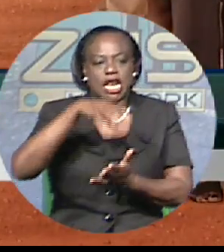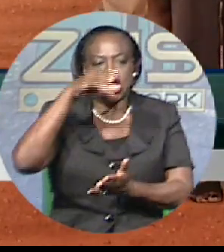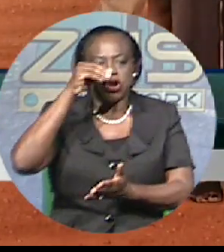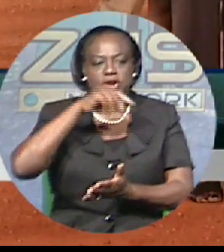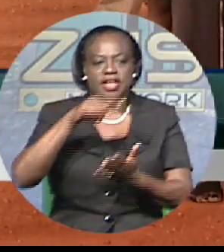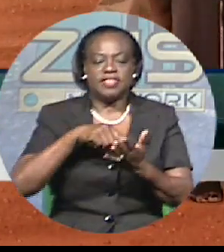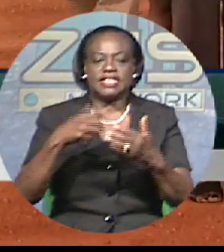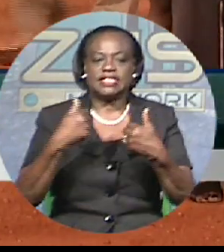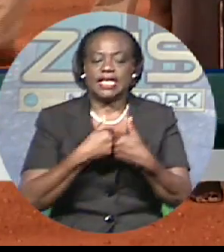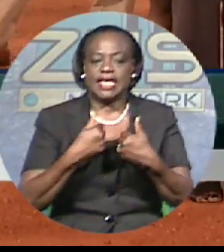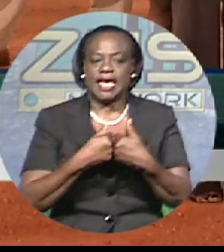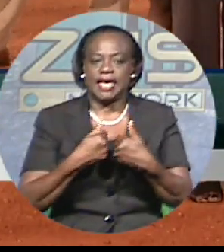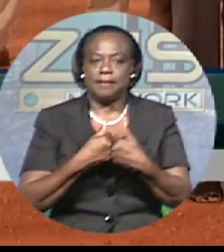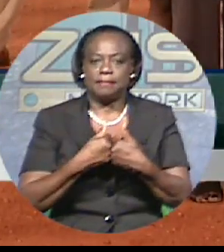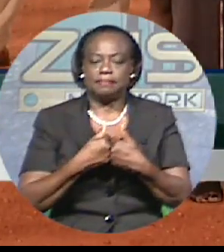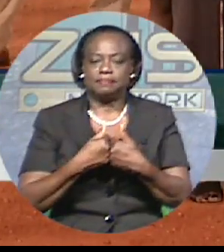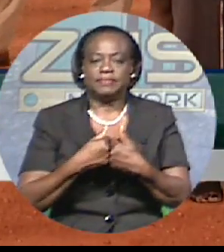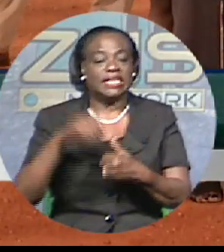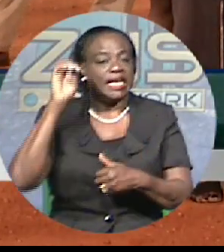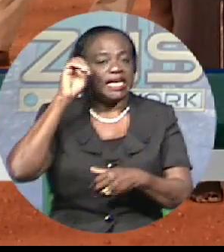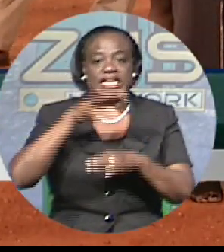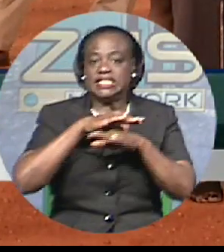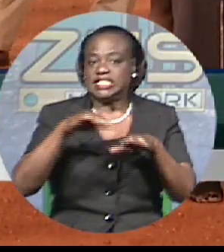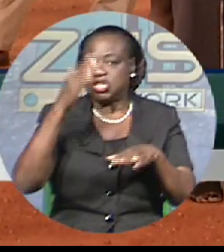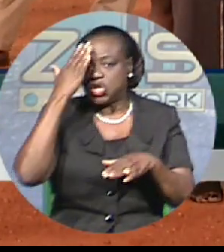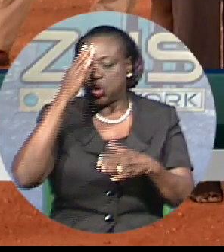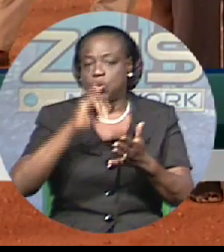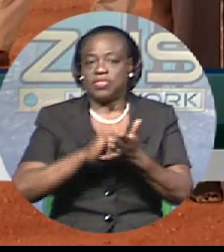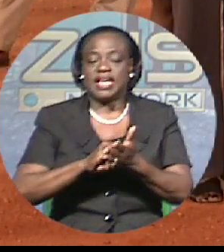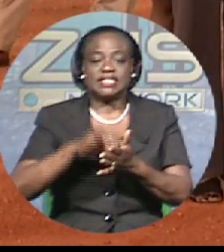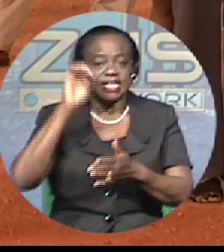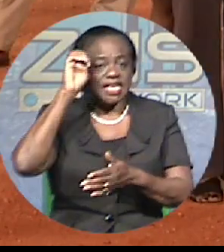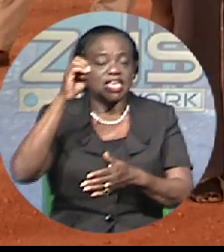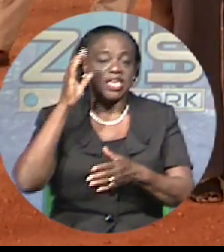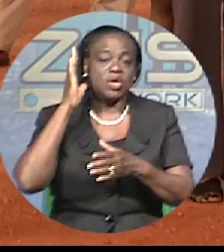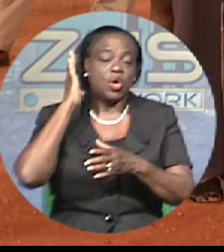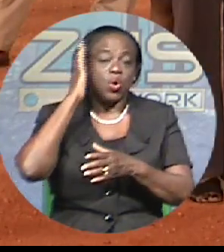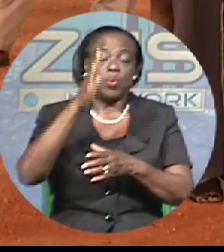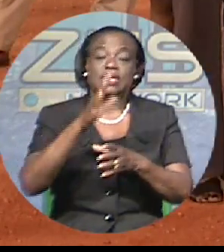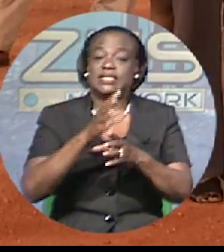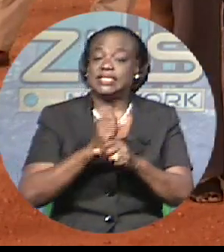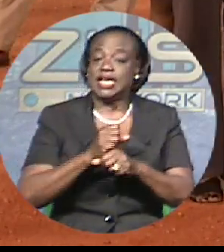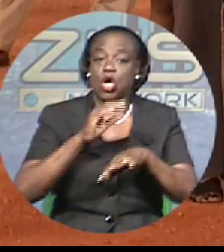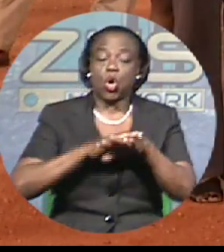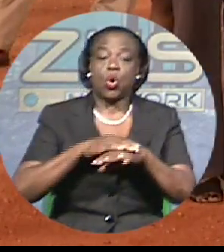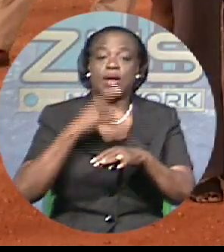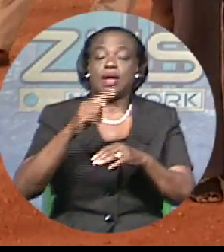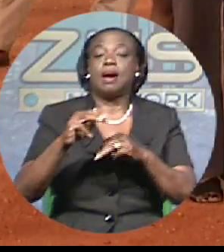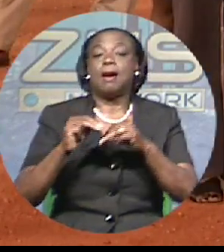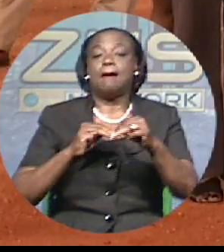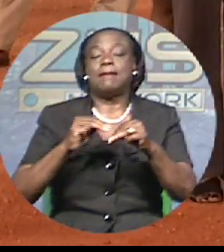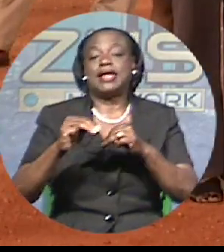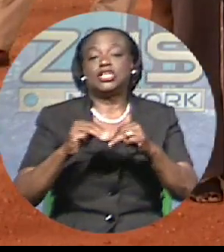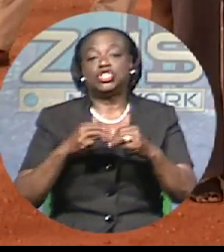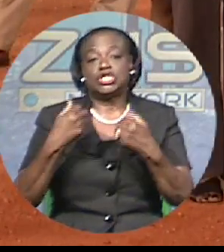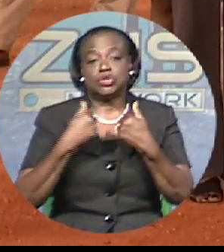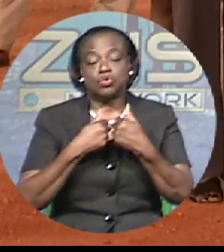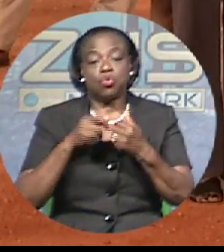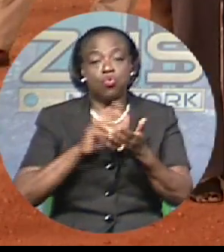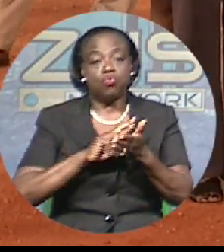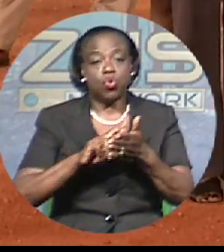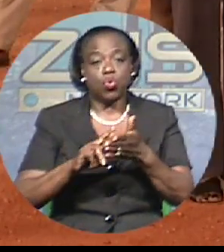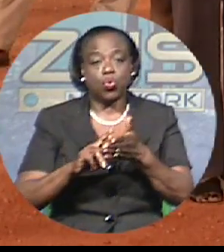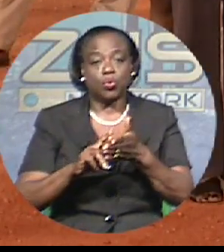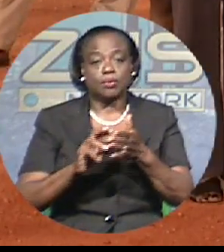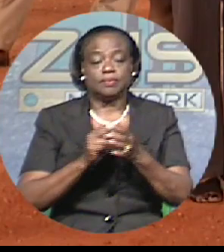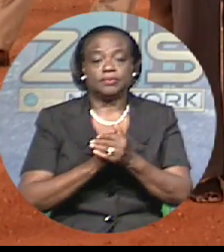know he was going to take on a manager's role for the Lady Hitters. And we truly